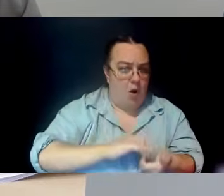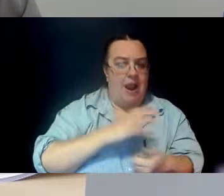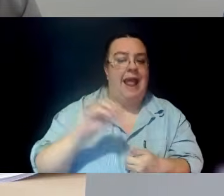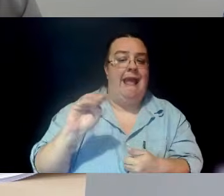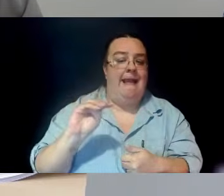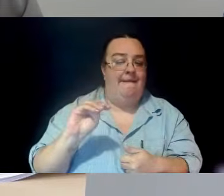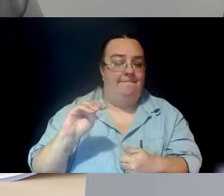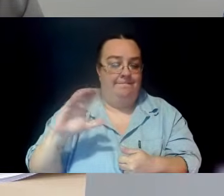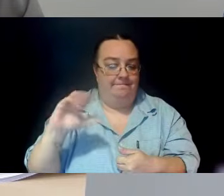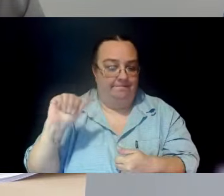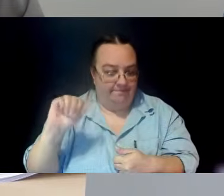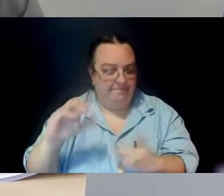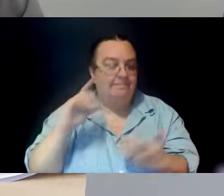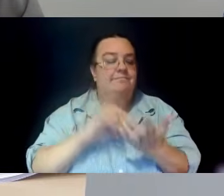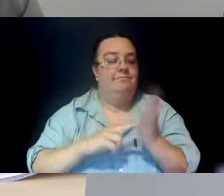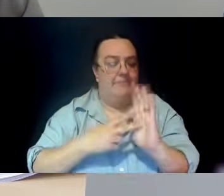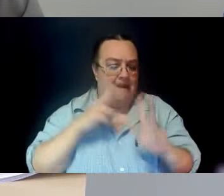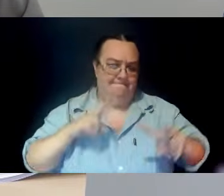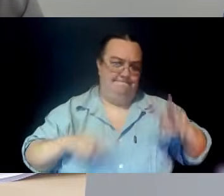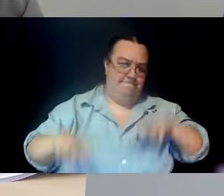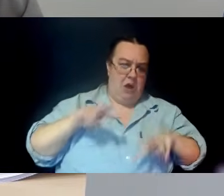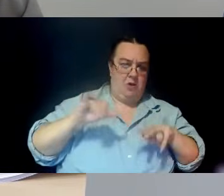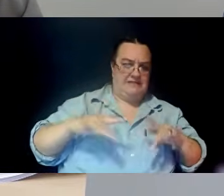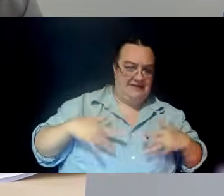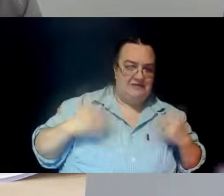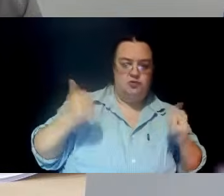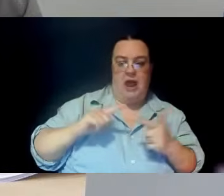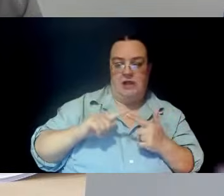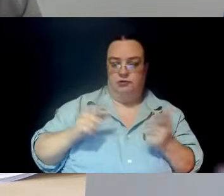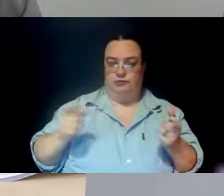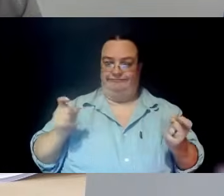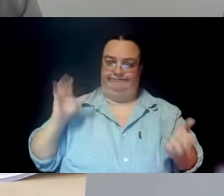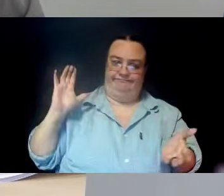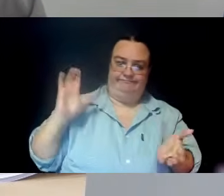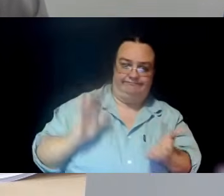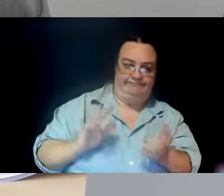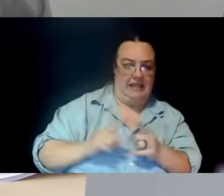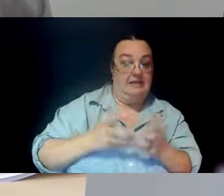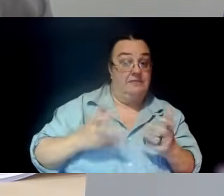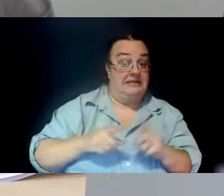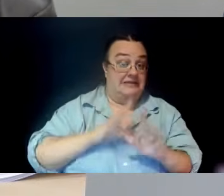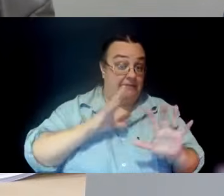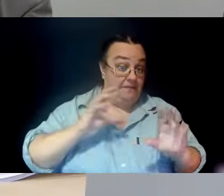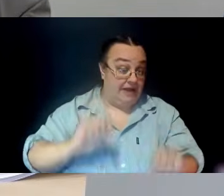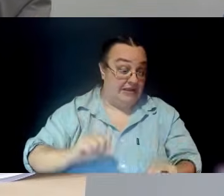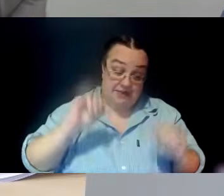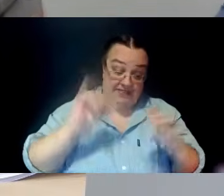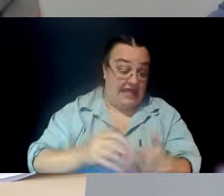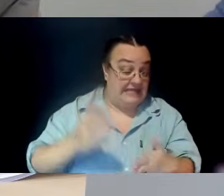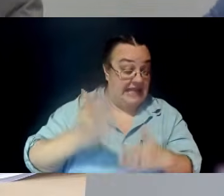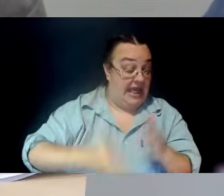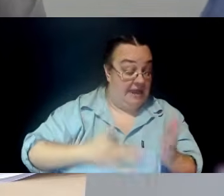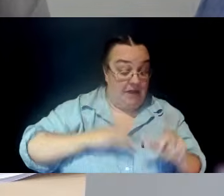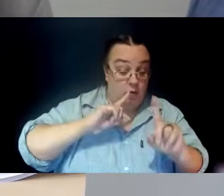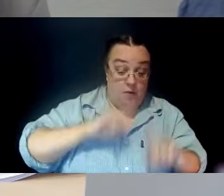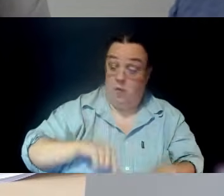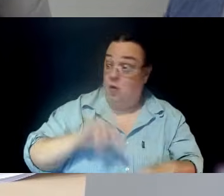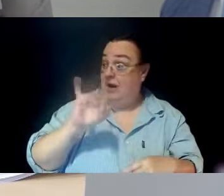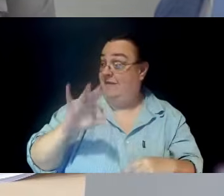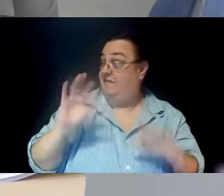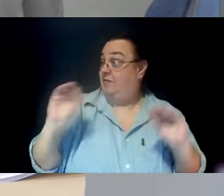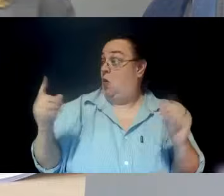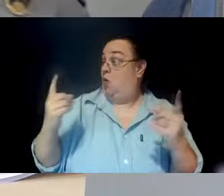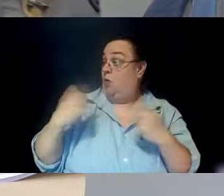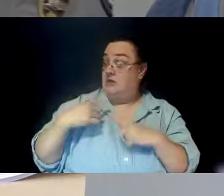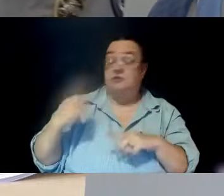these events and attempt to mitigate them to the degree possible. And that'll conclude the report unless there's any questions. Mr. Mayor. Thank you.